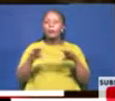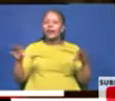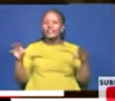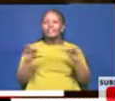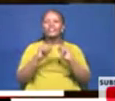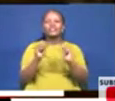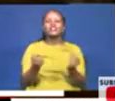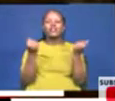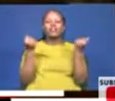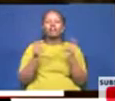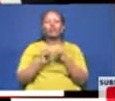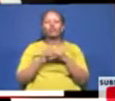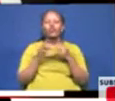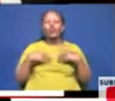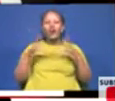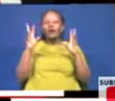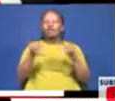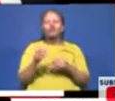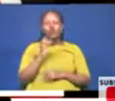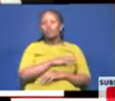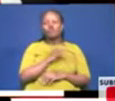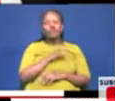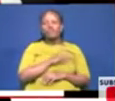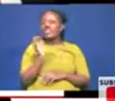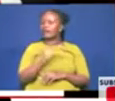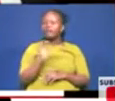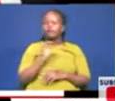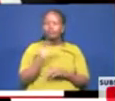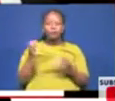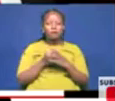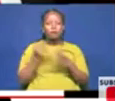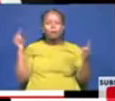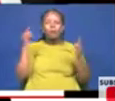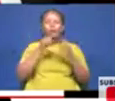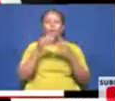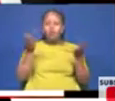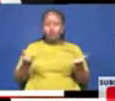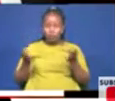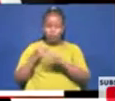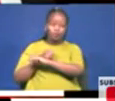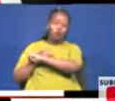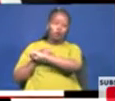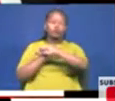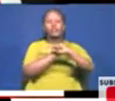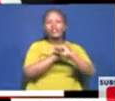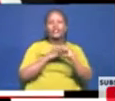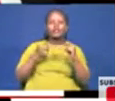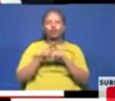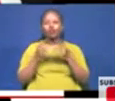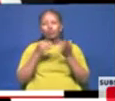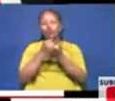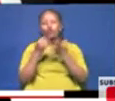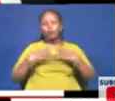is safe and there is no cause for alarm. The purpose for this is to safeguard or protect safety and health of consumers, to